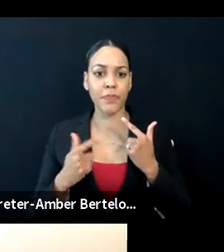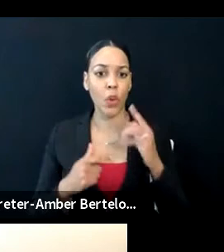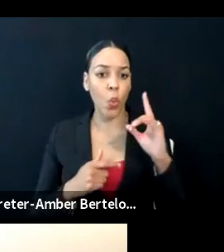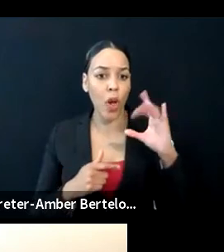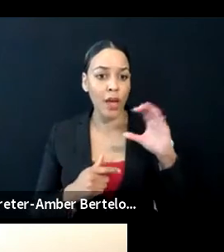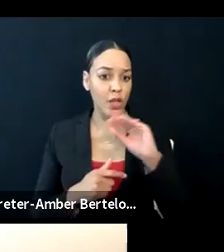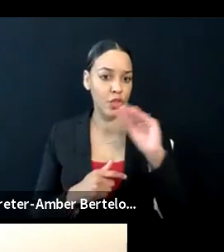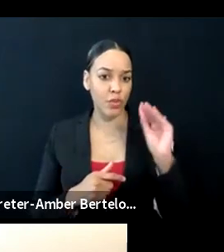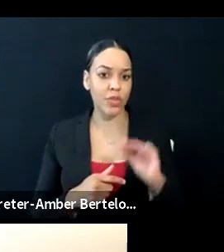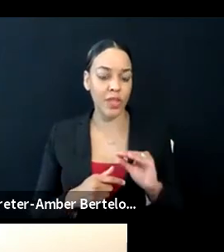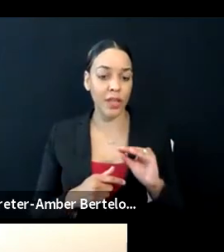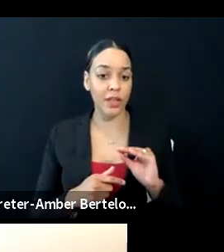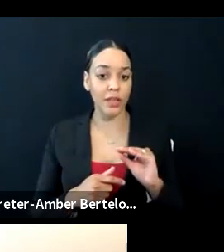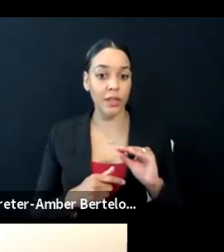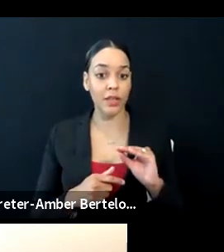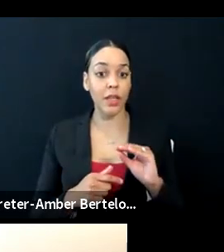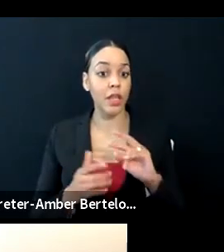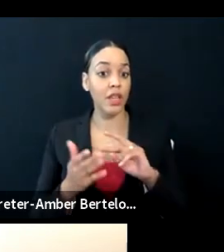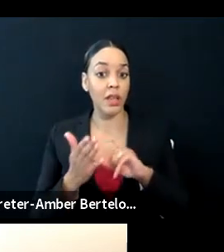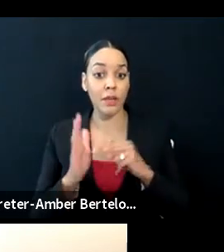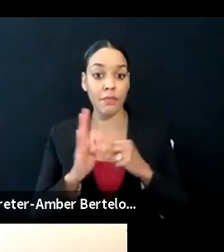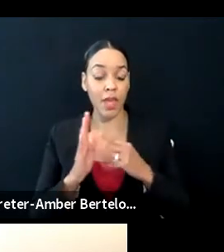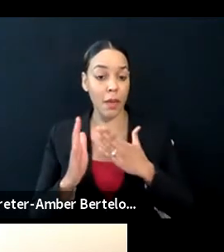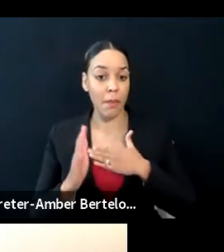100%. So the way that my life looked